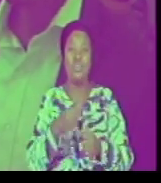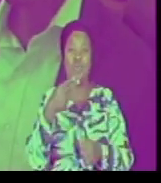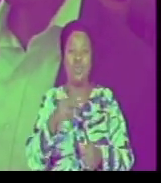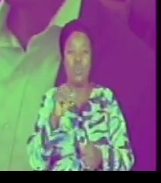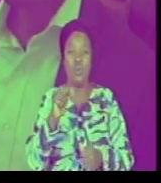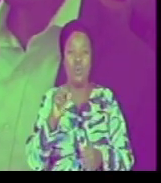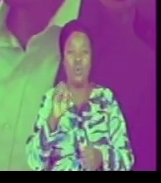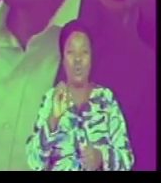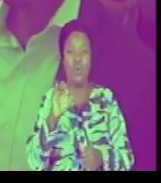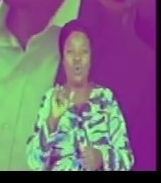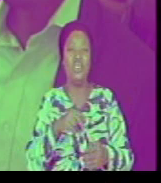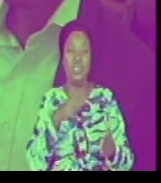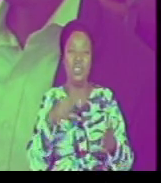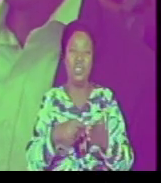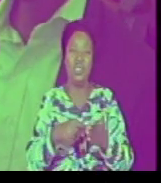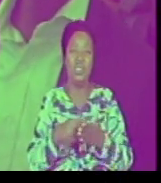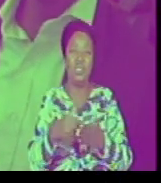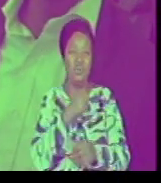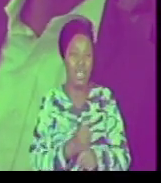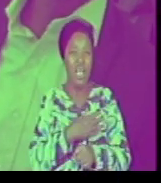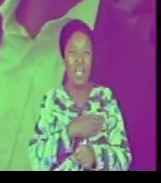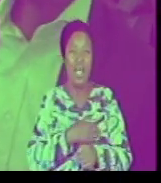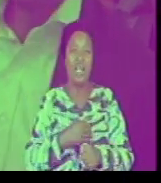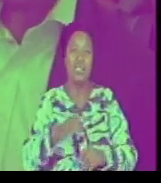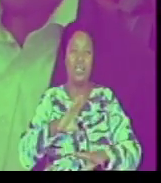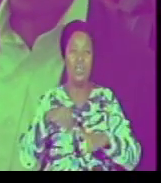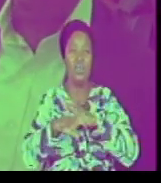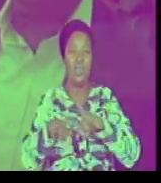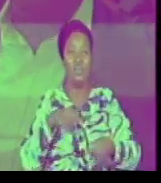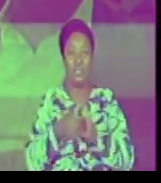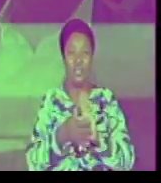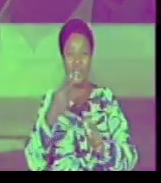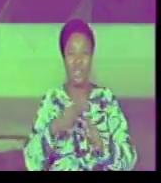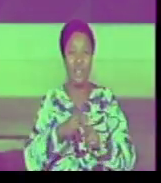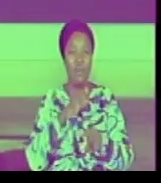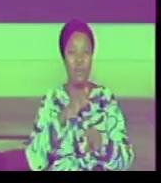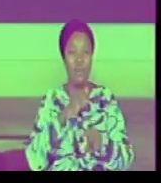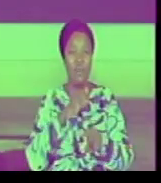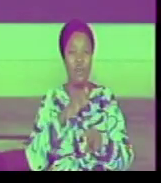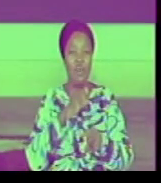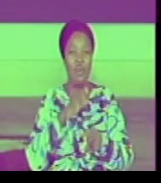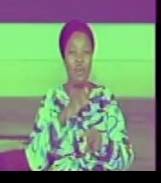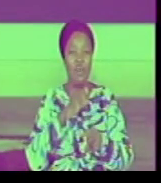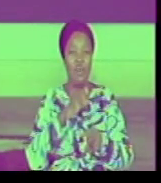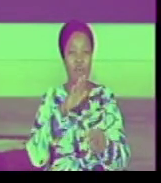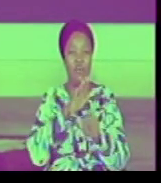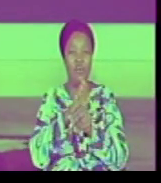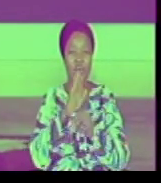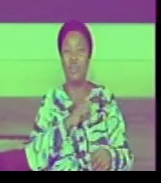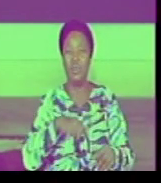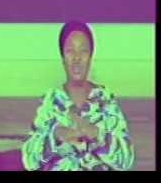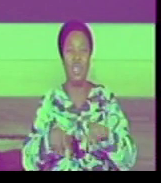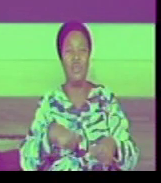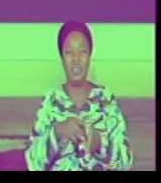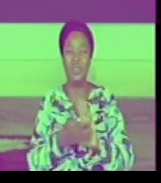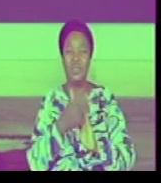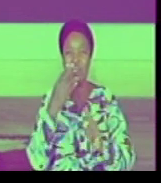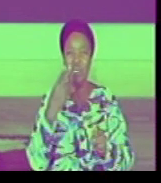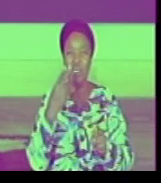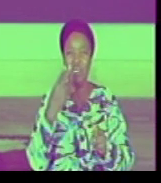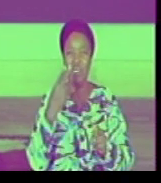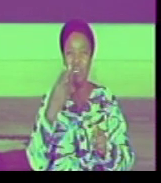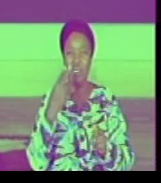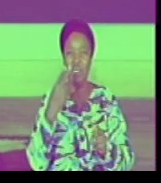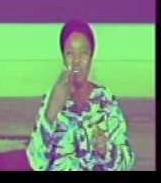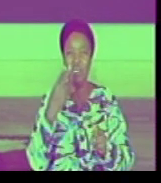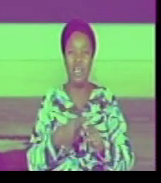Fulfillment of the promise of God in your life. Deliverance from all your enemies in your life in Jesus'